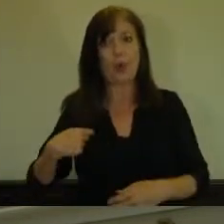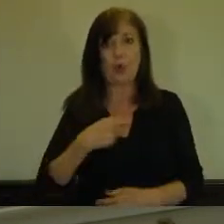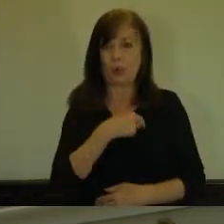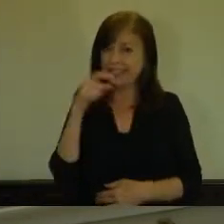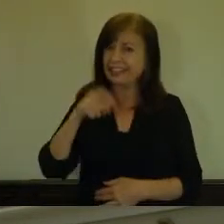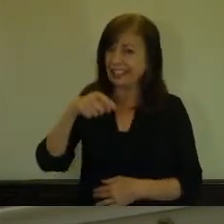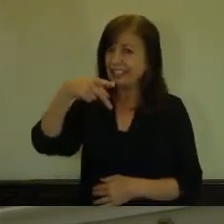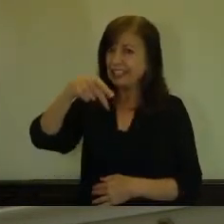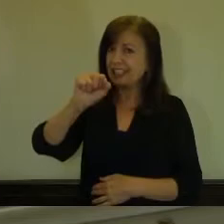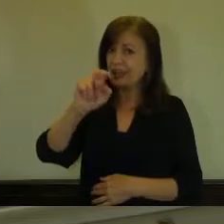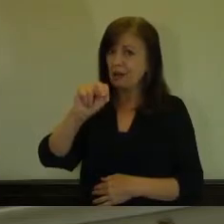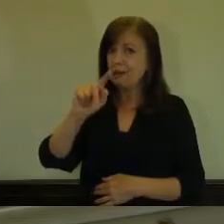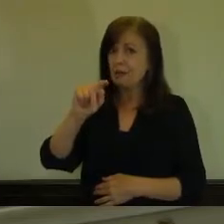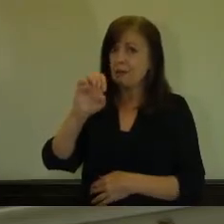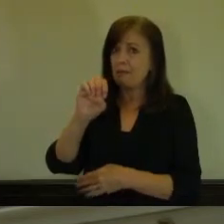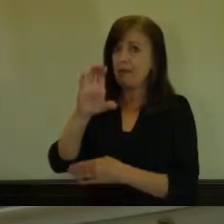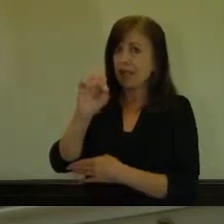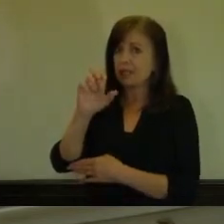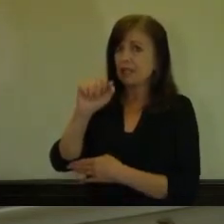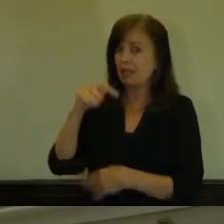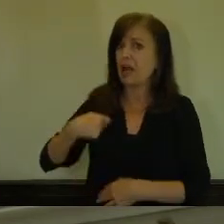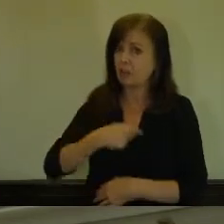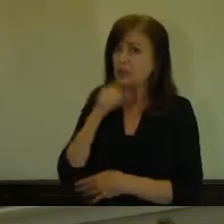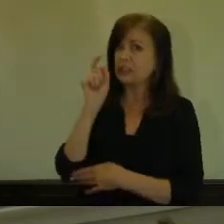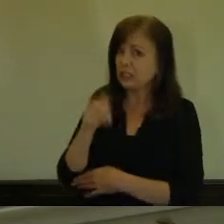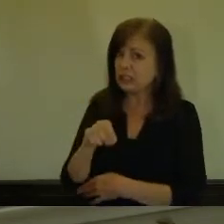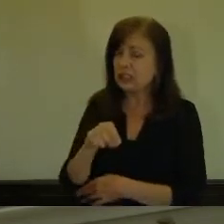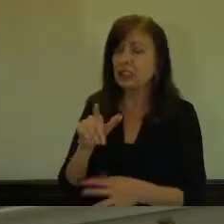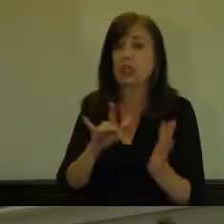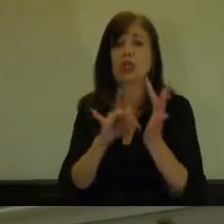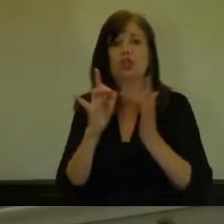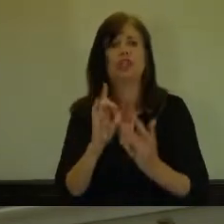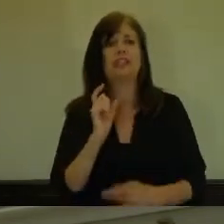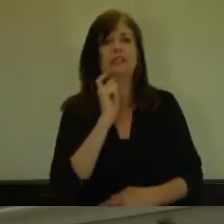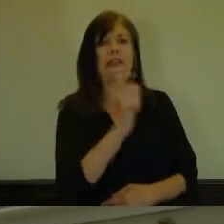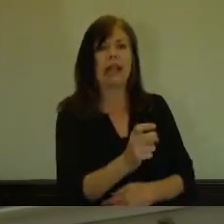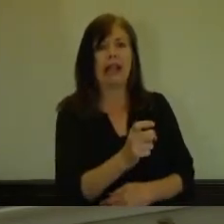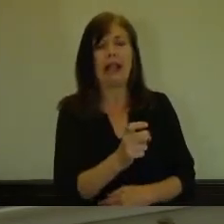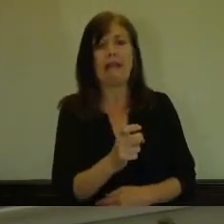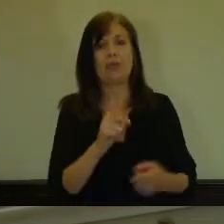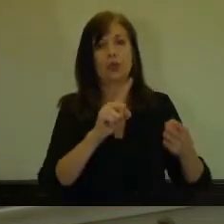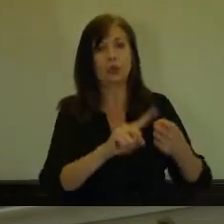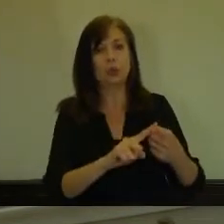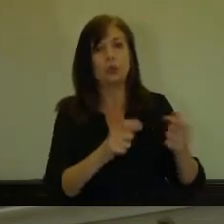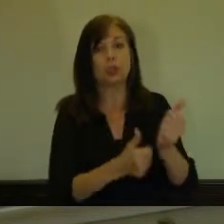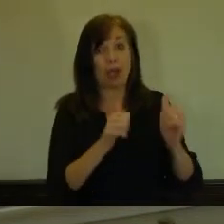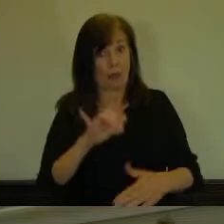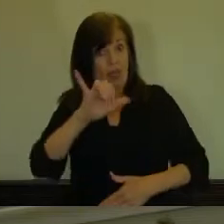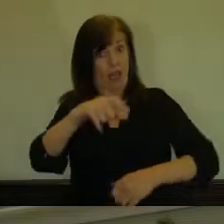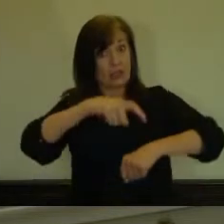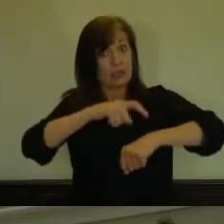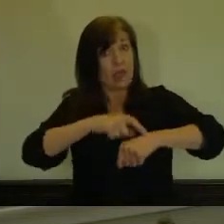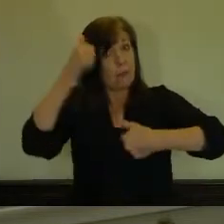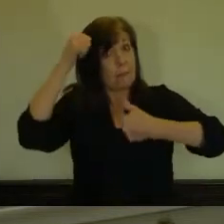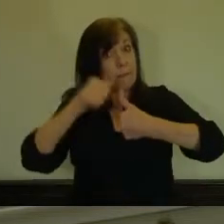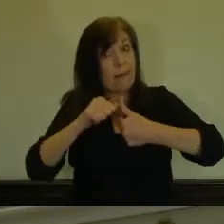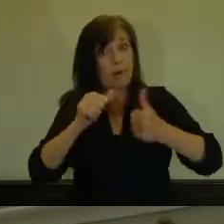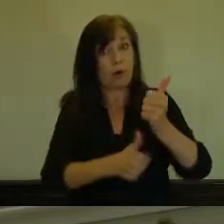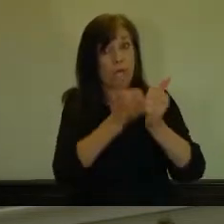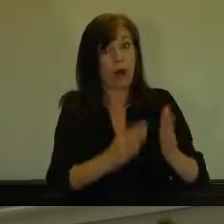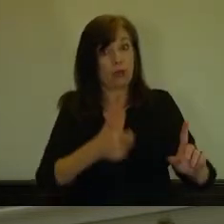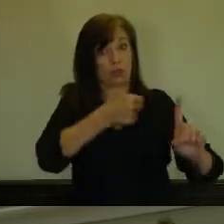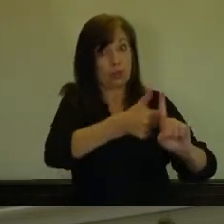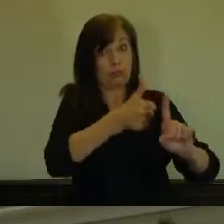Pentecost. Jesus encounters the disciples behind locked doors, and they're fearful of what their